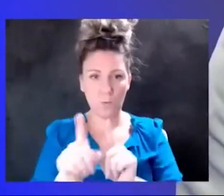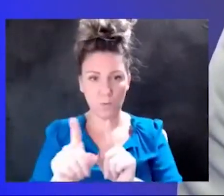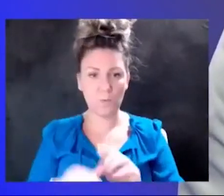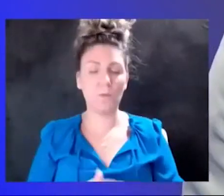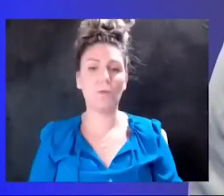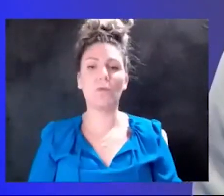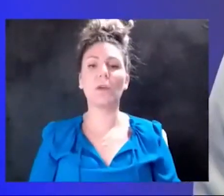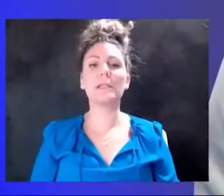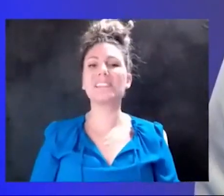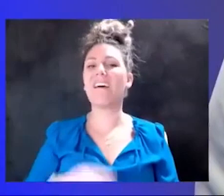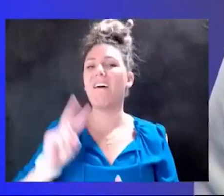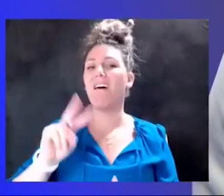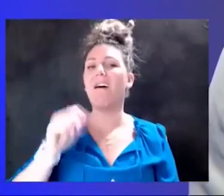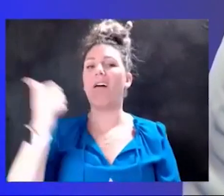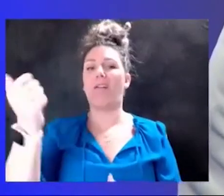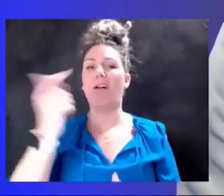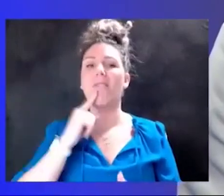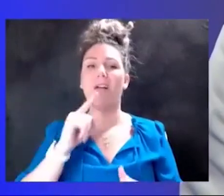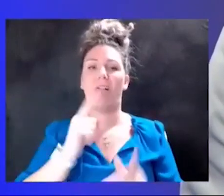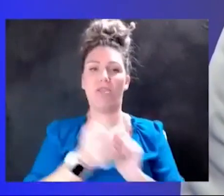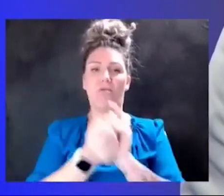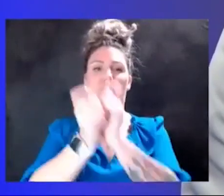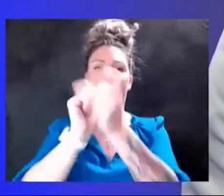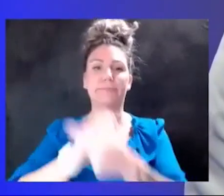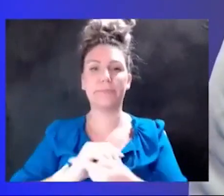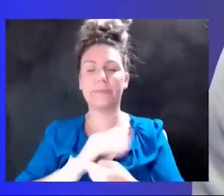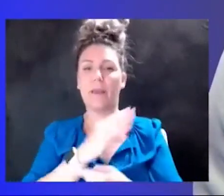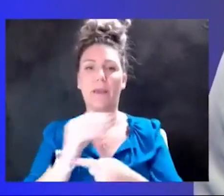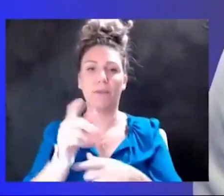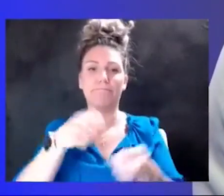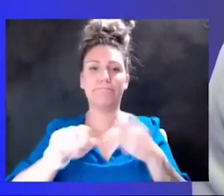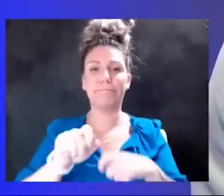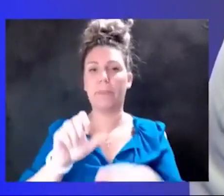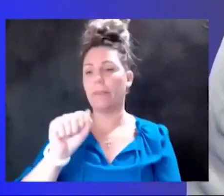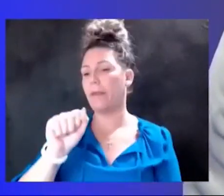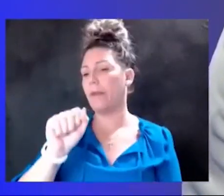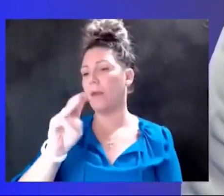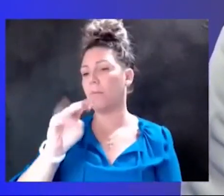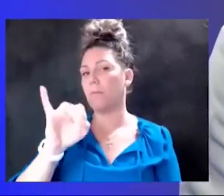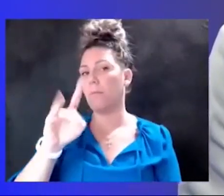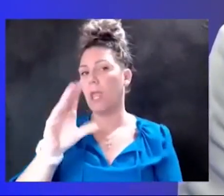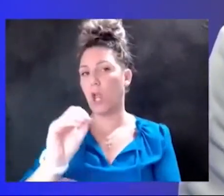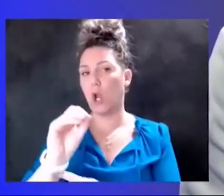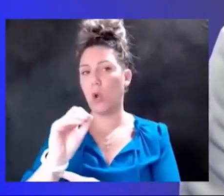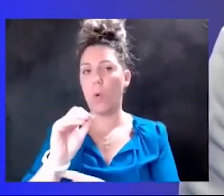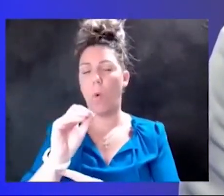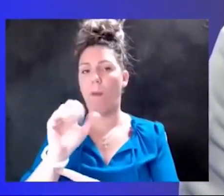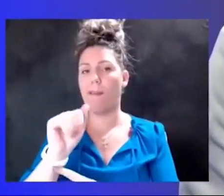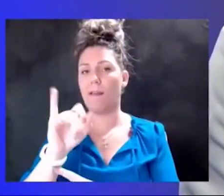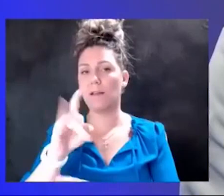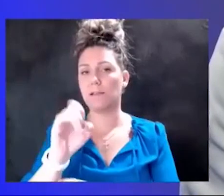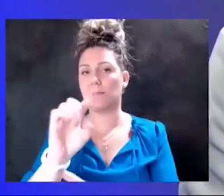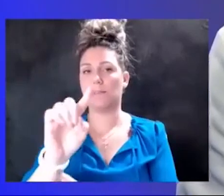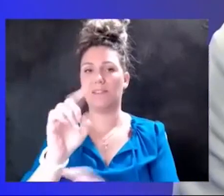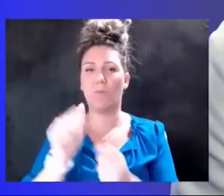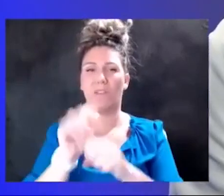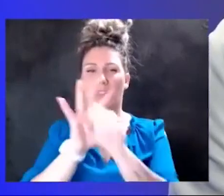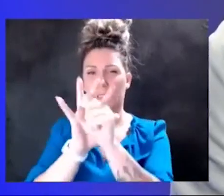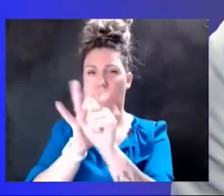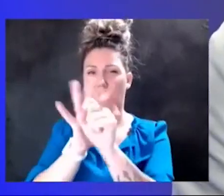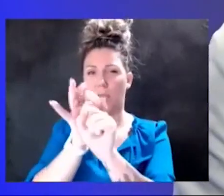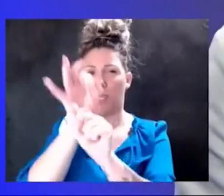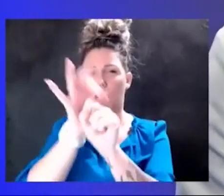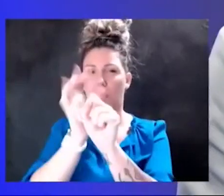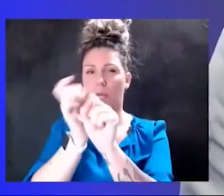or substitutions in the amino acids, within that spike protein. Again, we haven't seen the explosion or the prevalence that we have with just